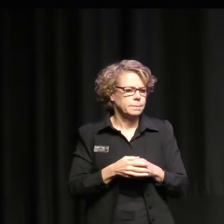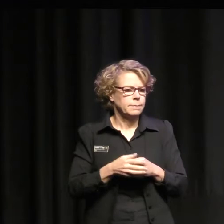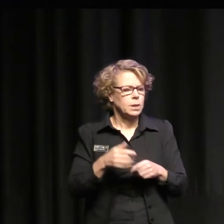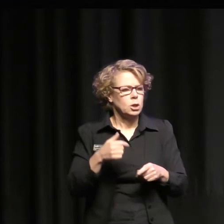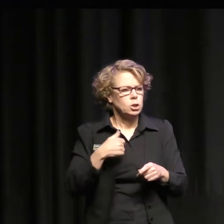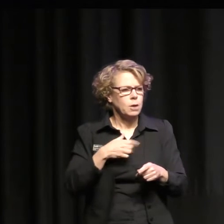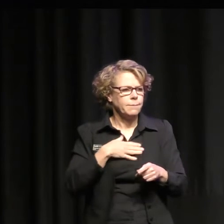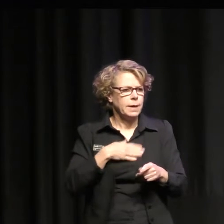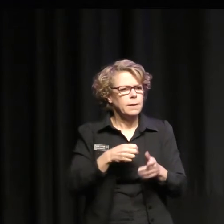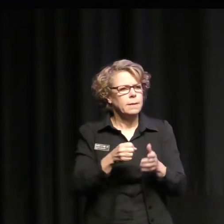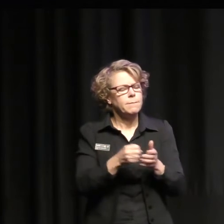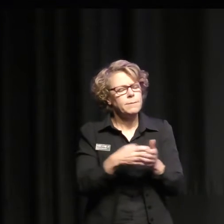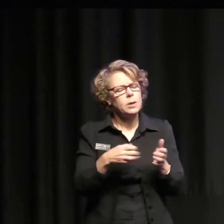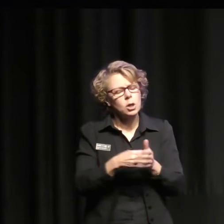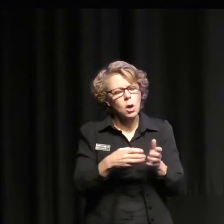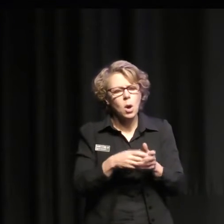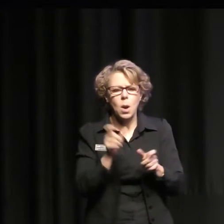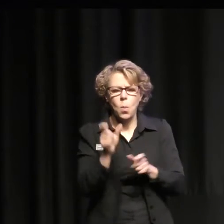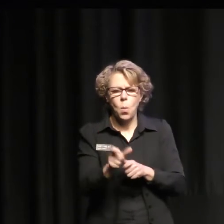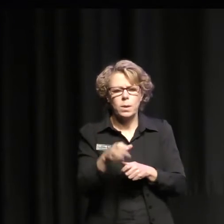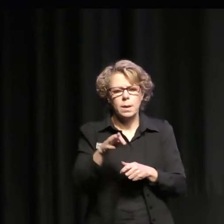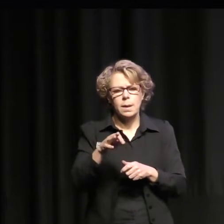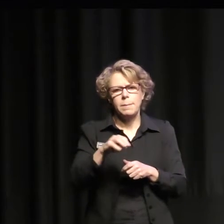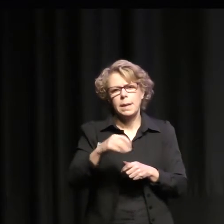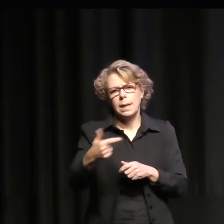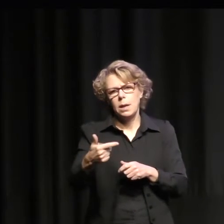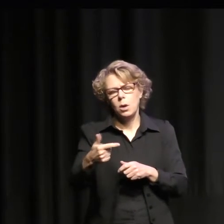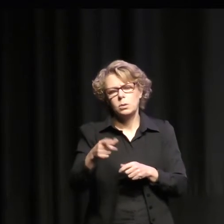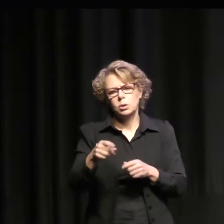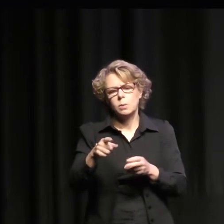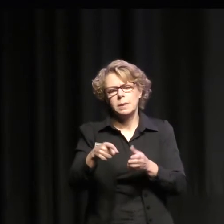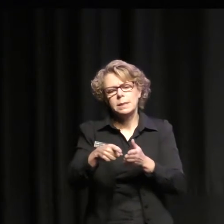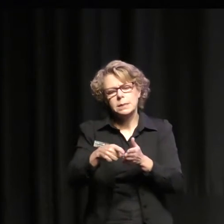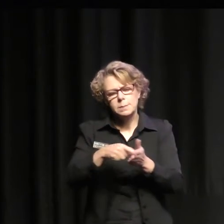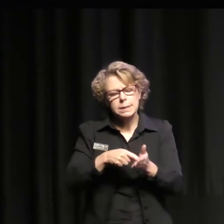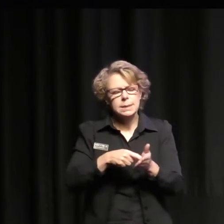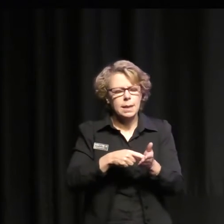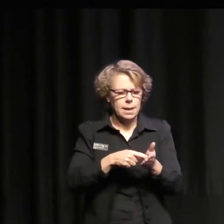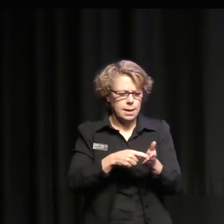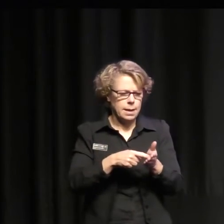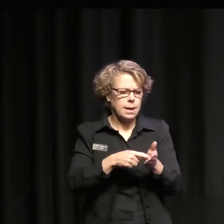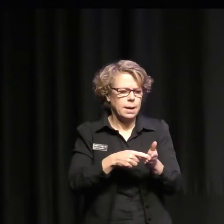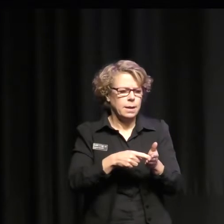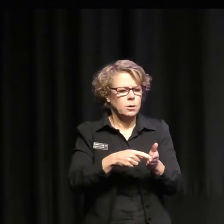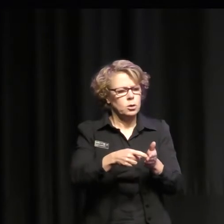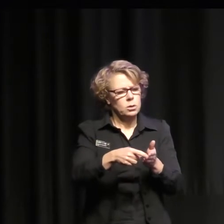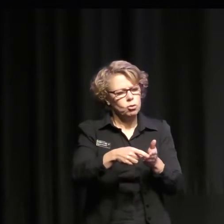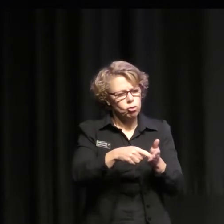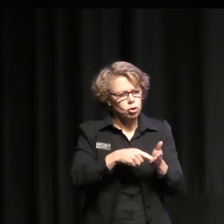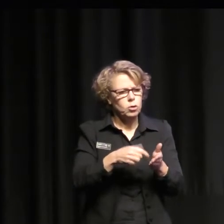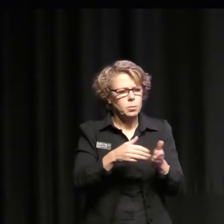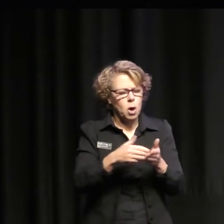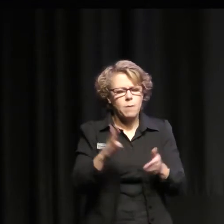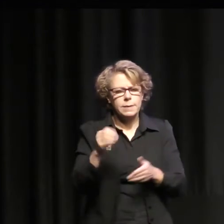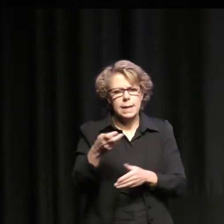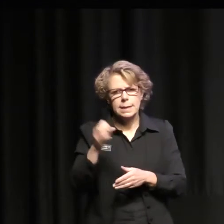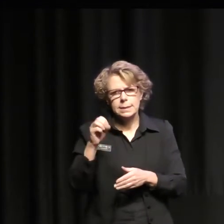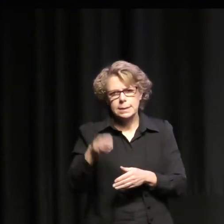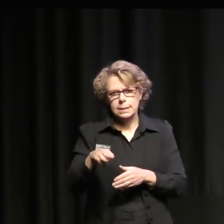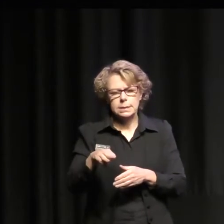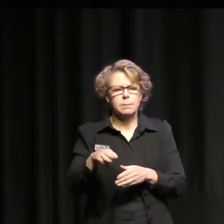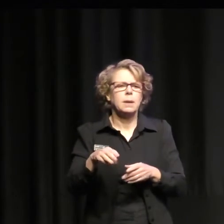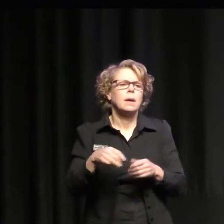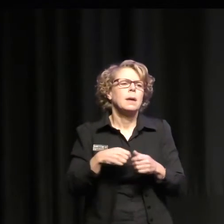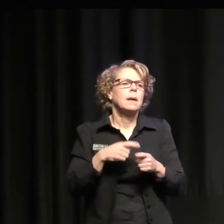explain the Precariat as a special form of denizen. Because